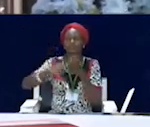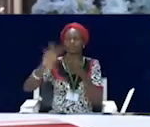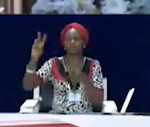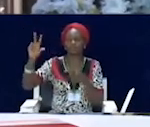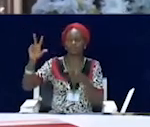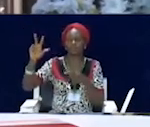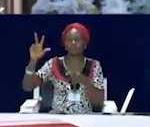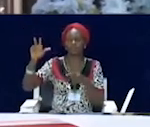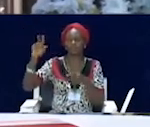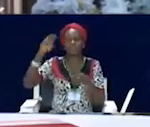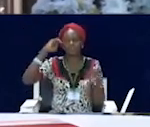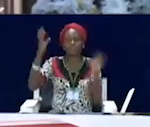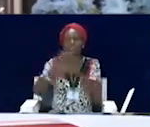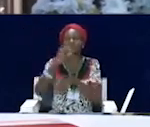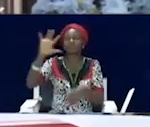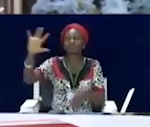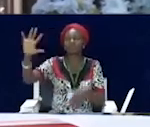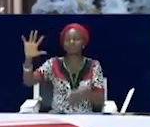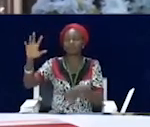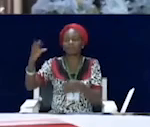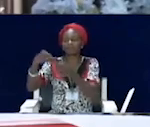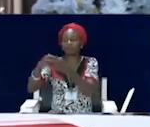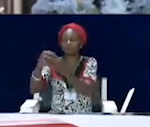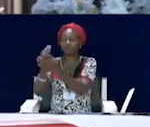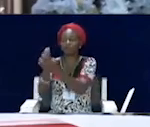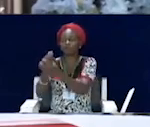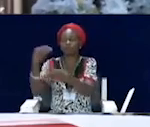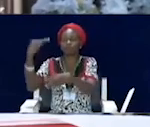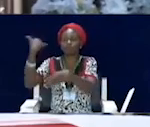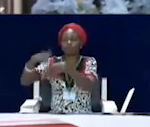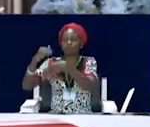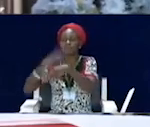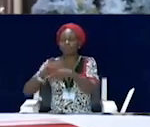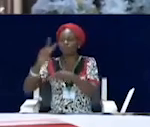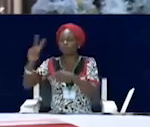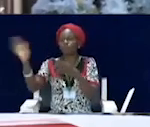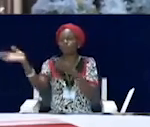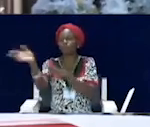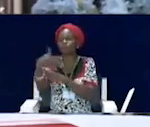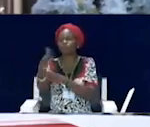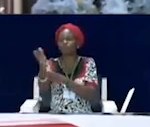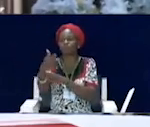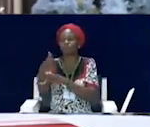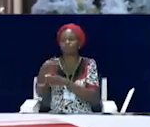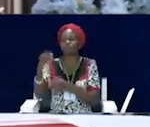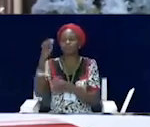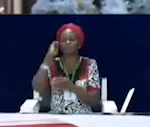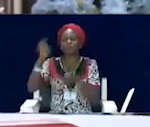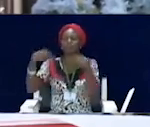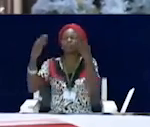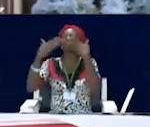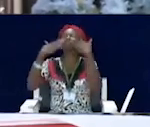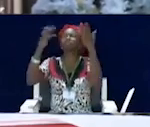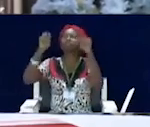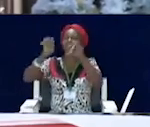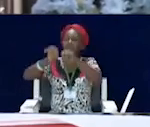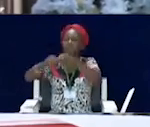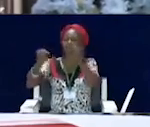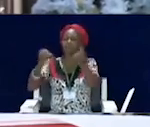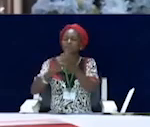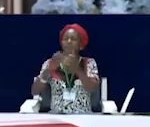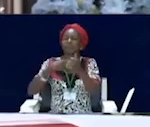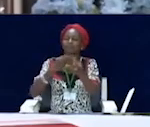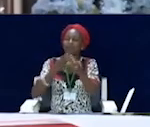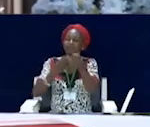took 5 loaves of bread and 2 fishes. Gave thanks, broke them, and